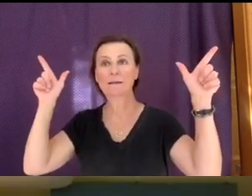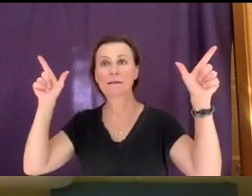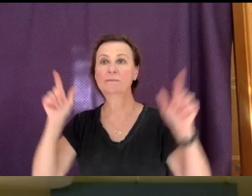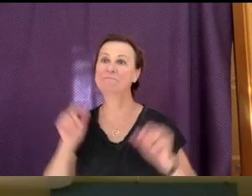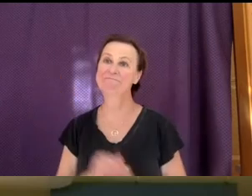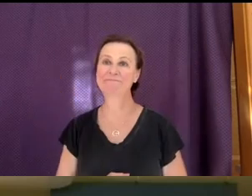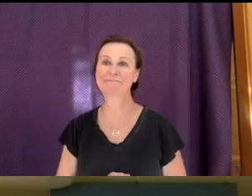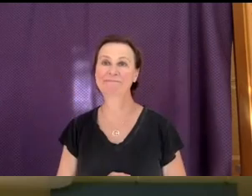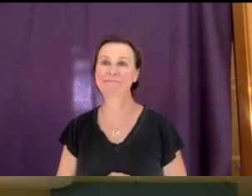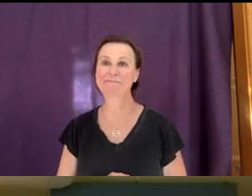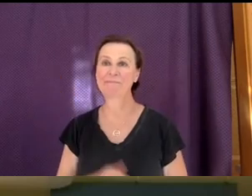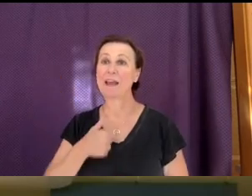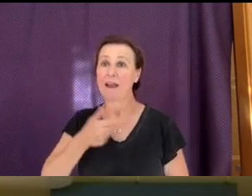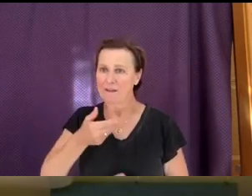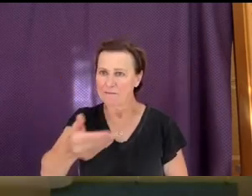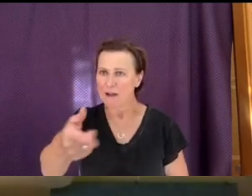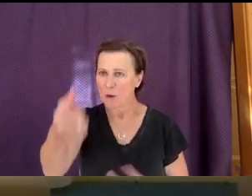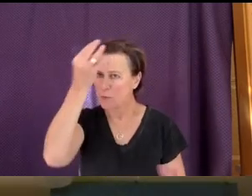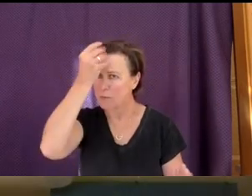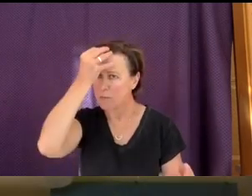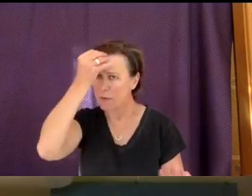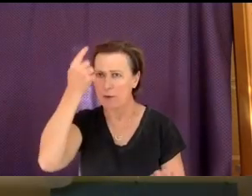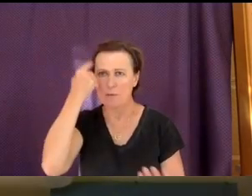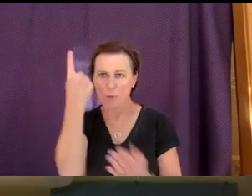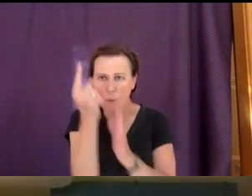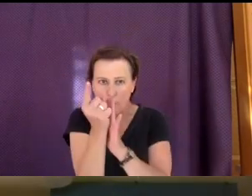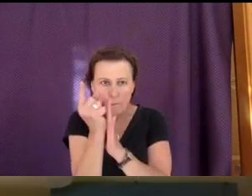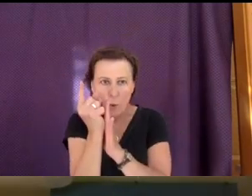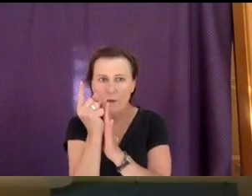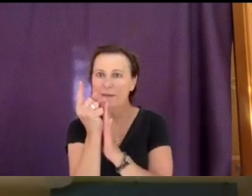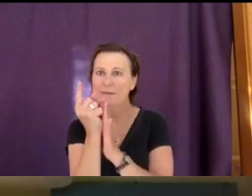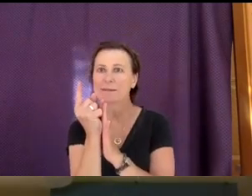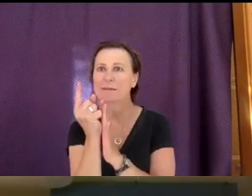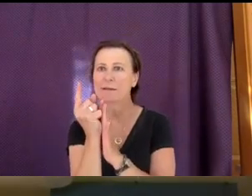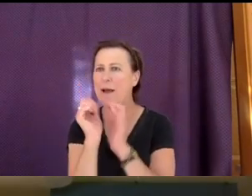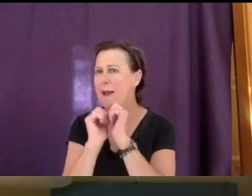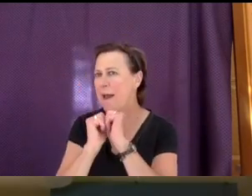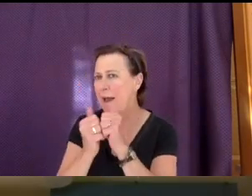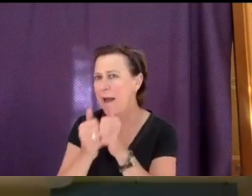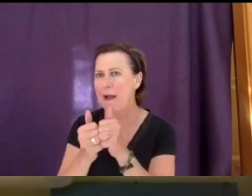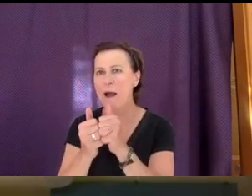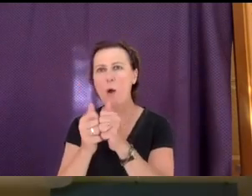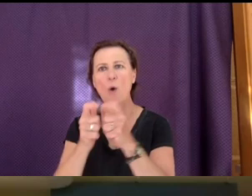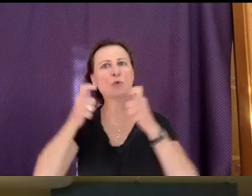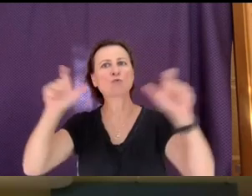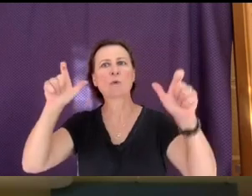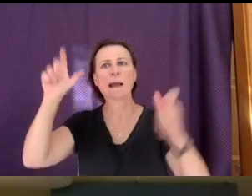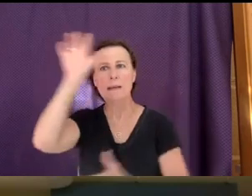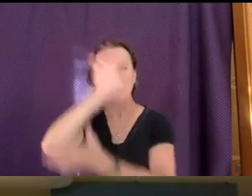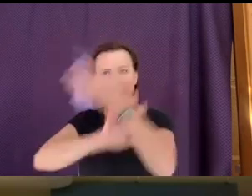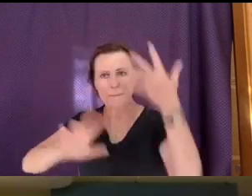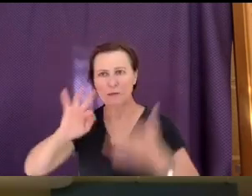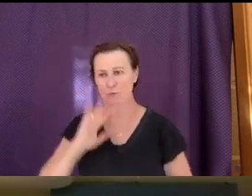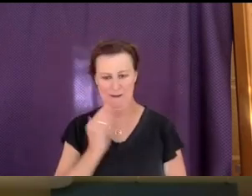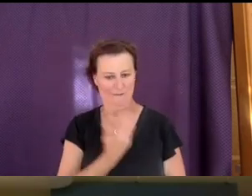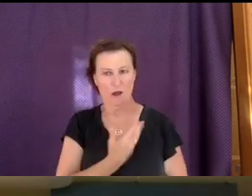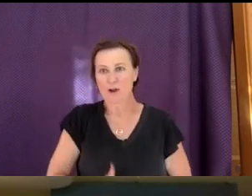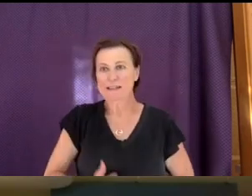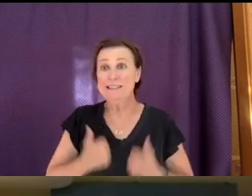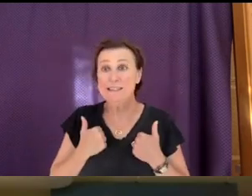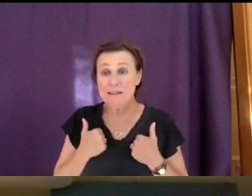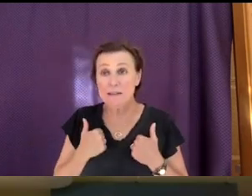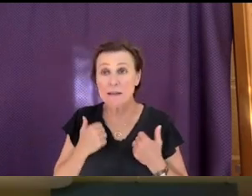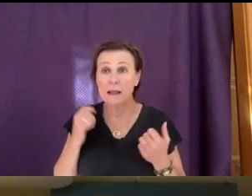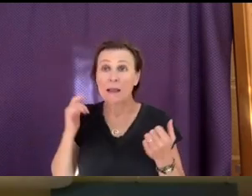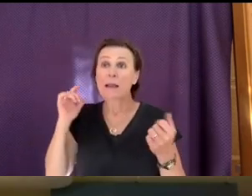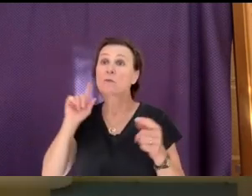I invite you to ponder now for just a moment how the great mystery of this existence